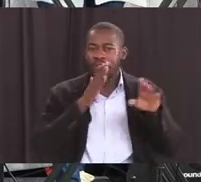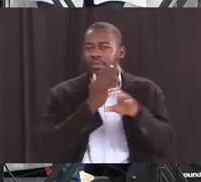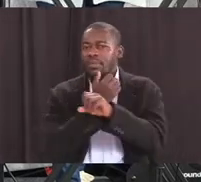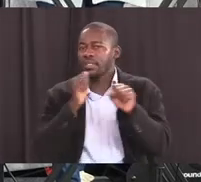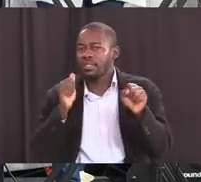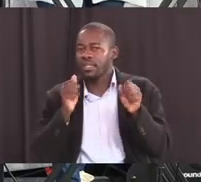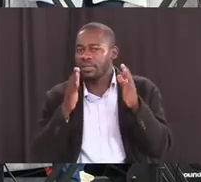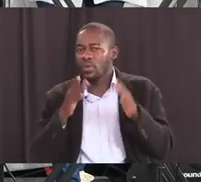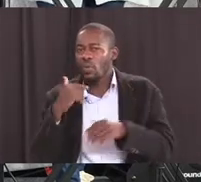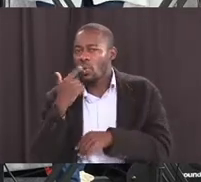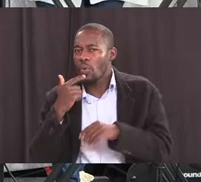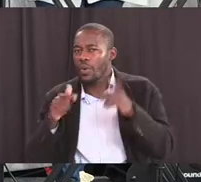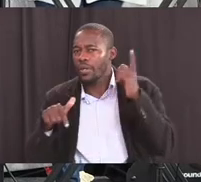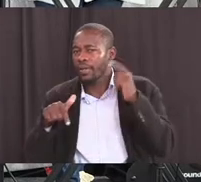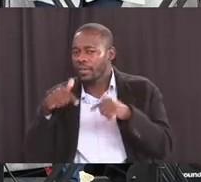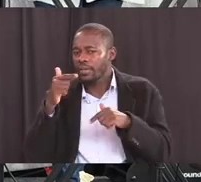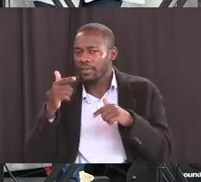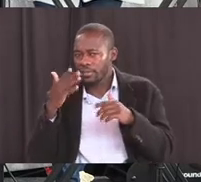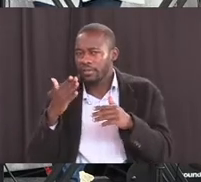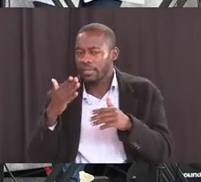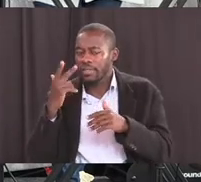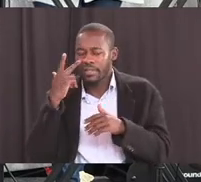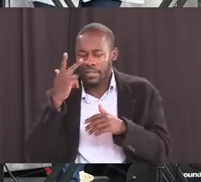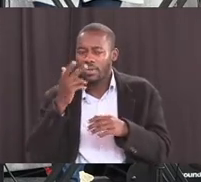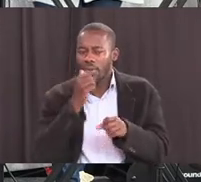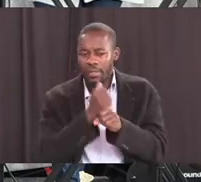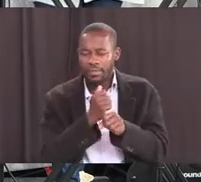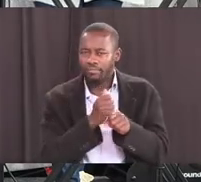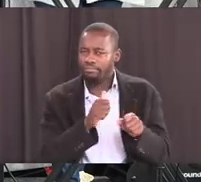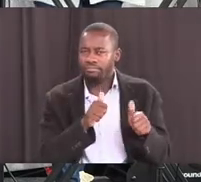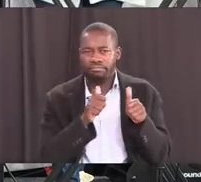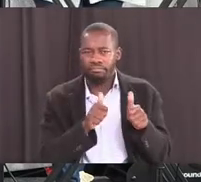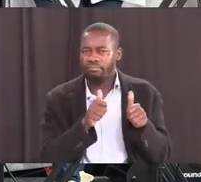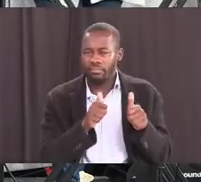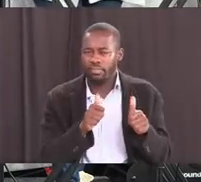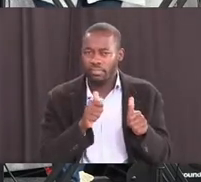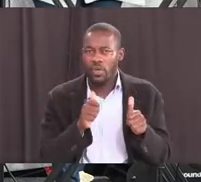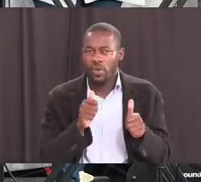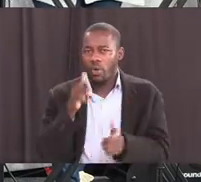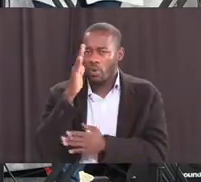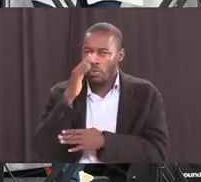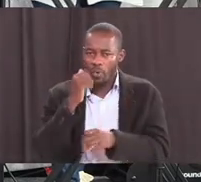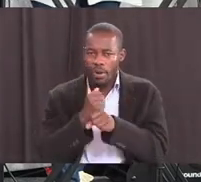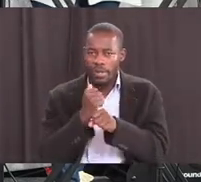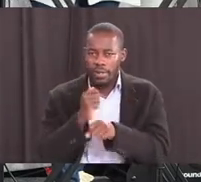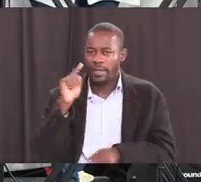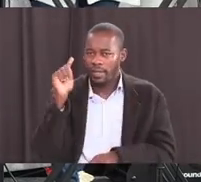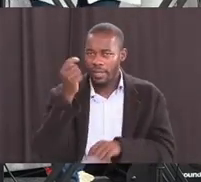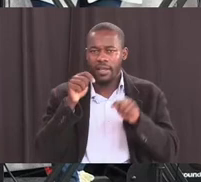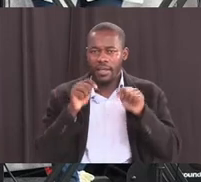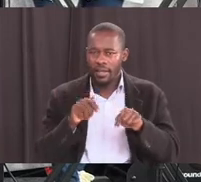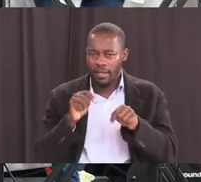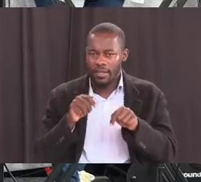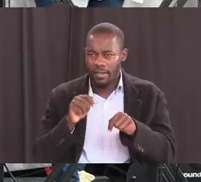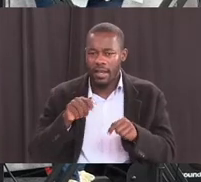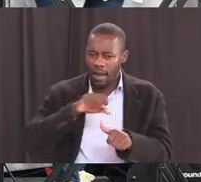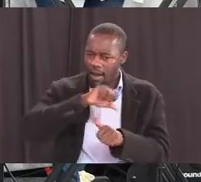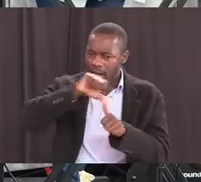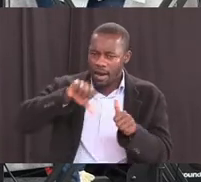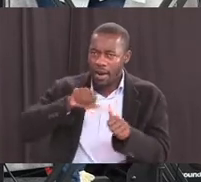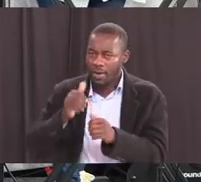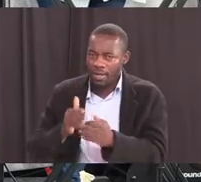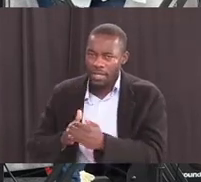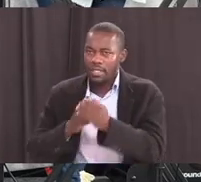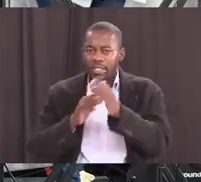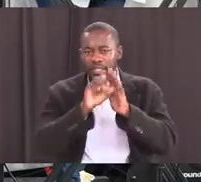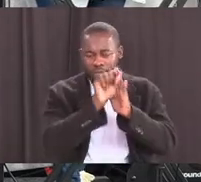hope would be that you are working in this nation. You are working within our leadership. You are working within